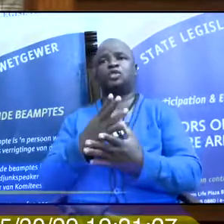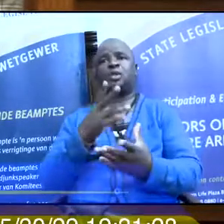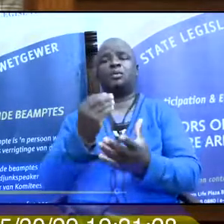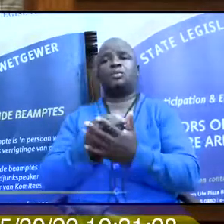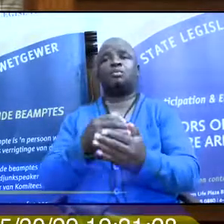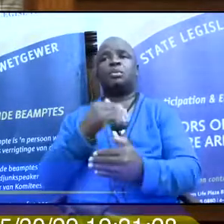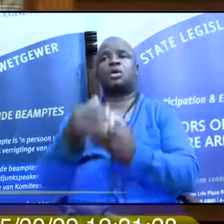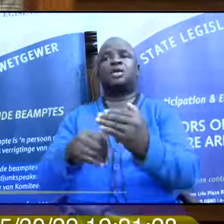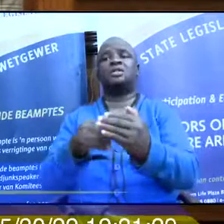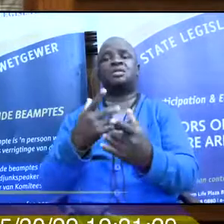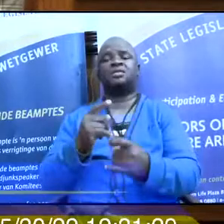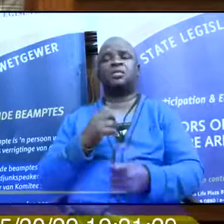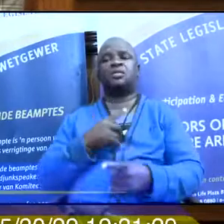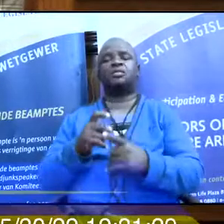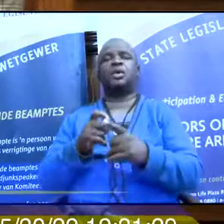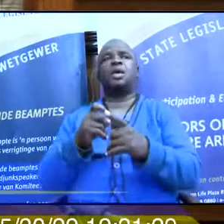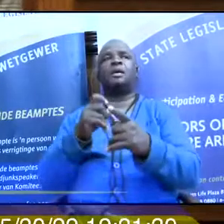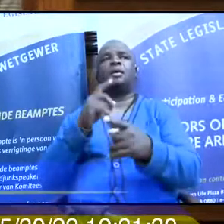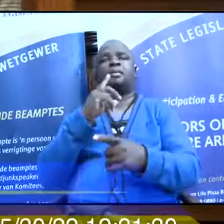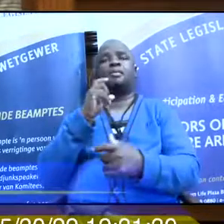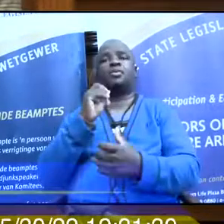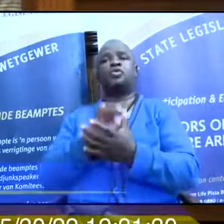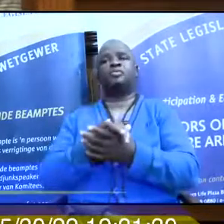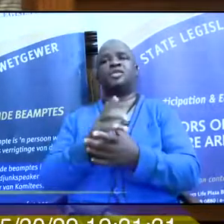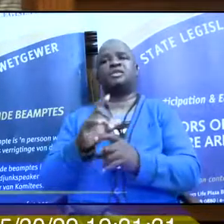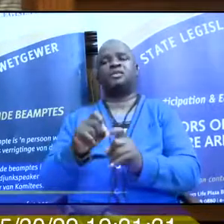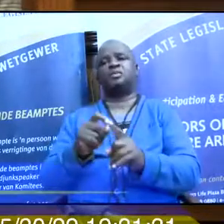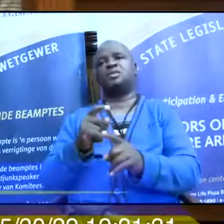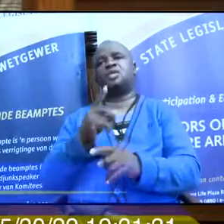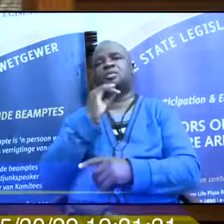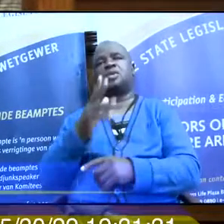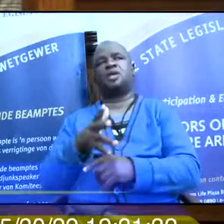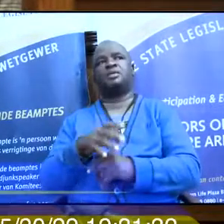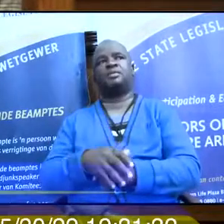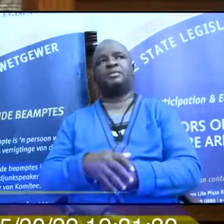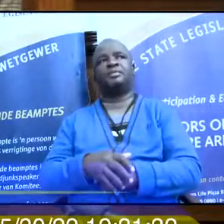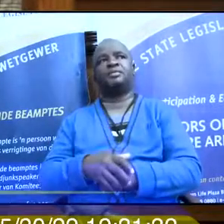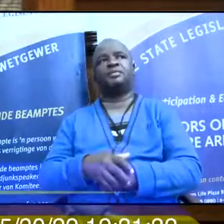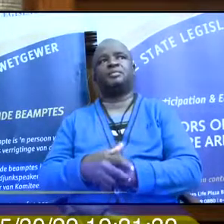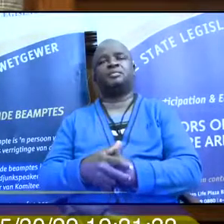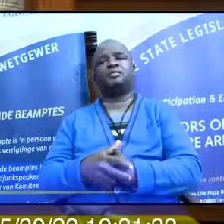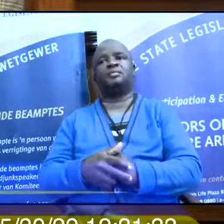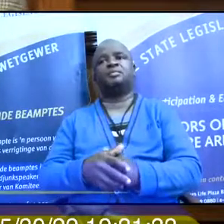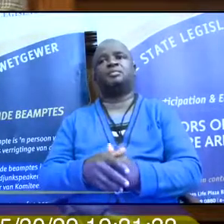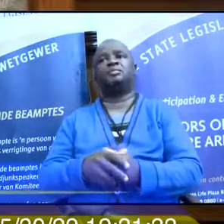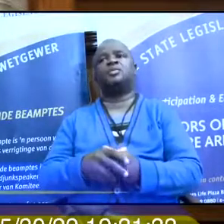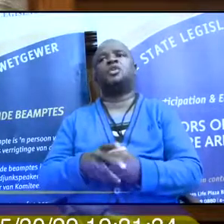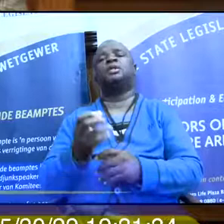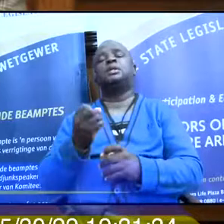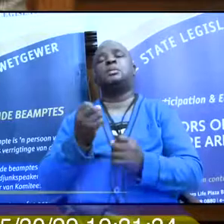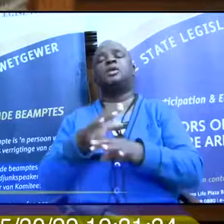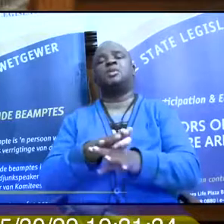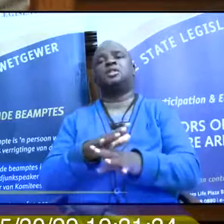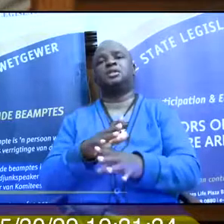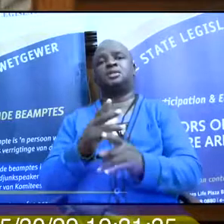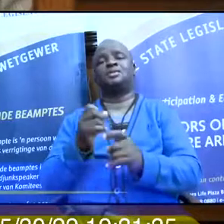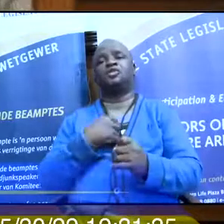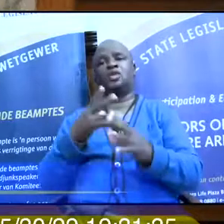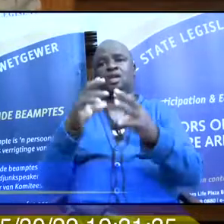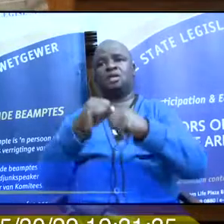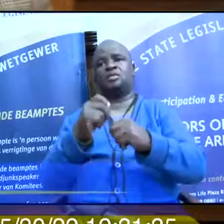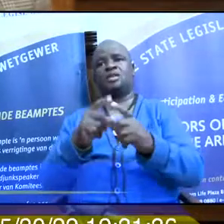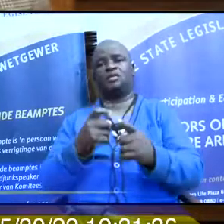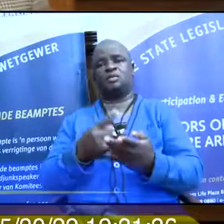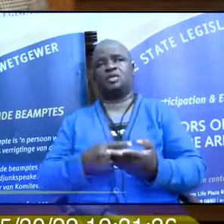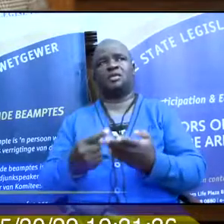progress as committed by the by the by the speaker here in this honorable speaker in this house that there will be implementation of resolutions that we take in these